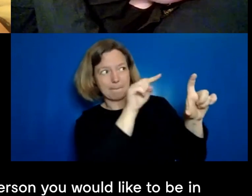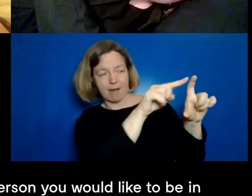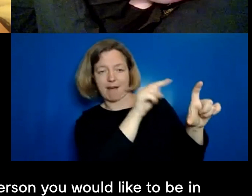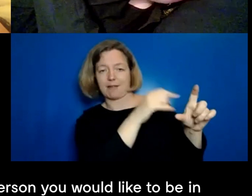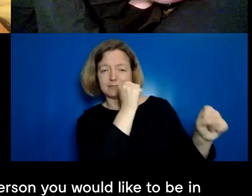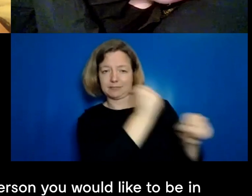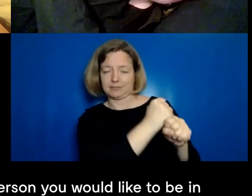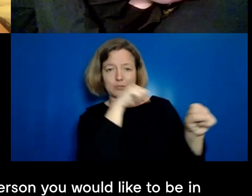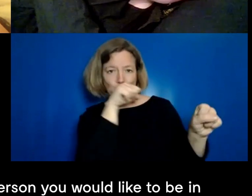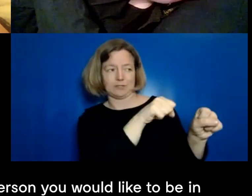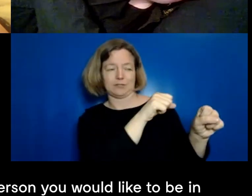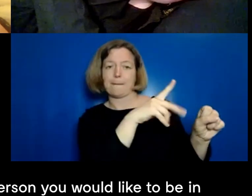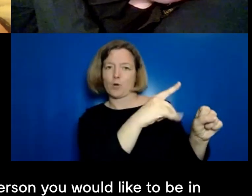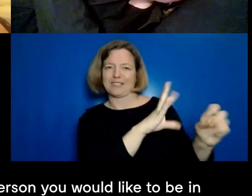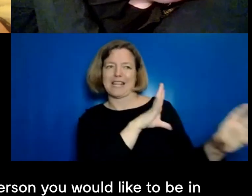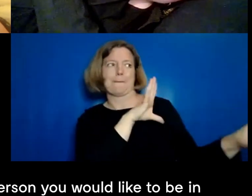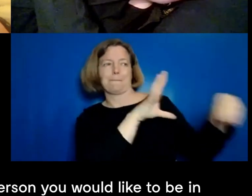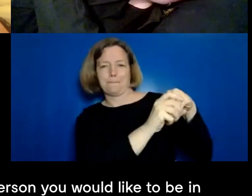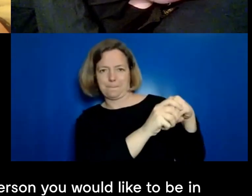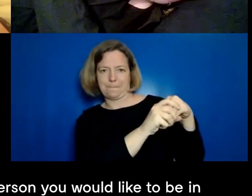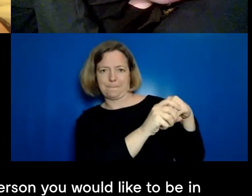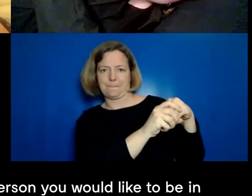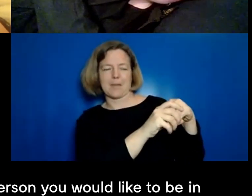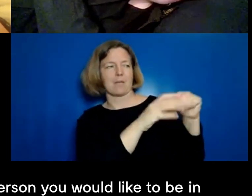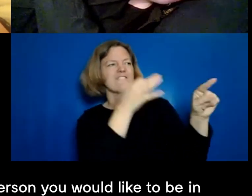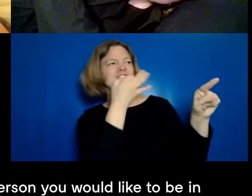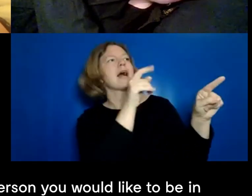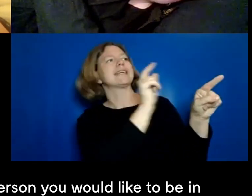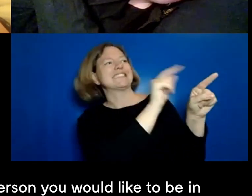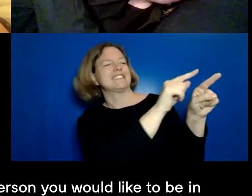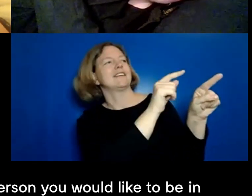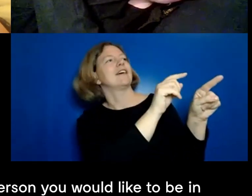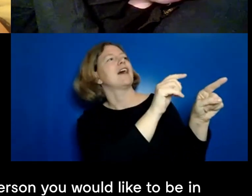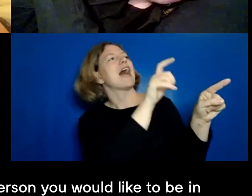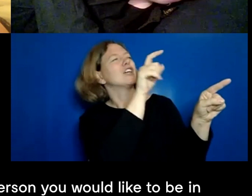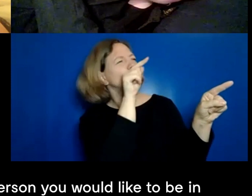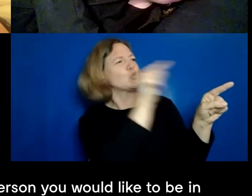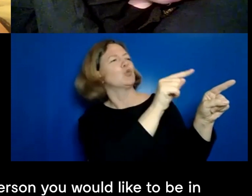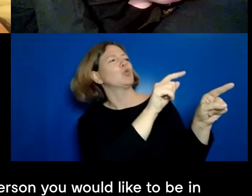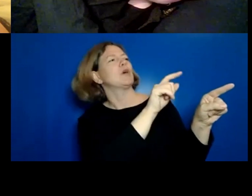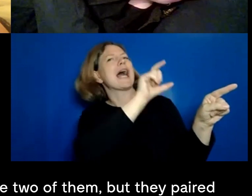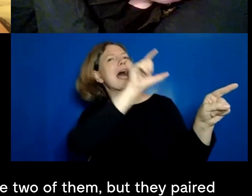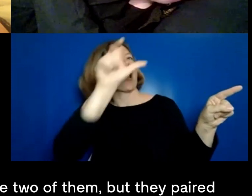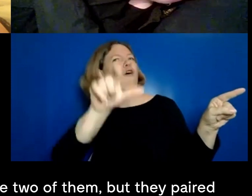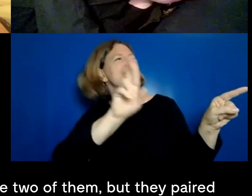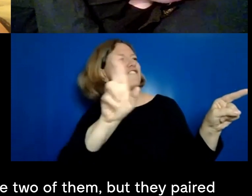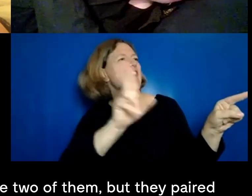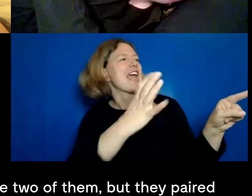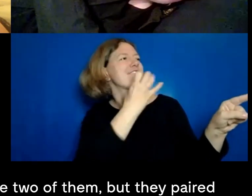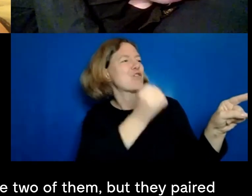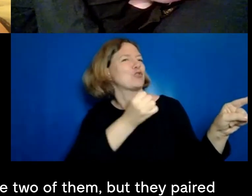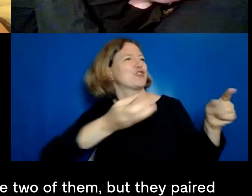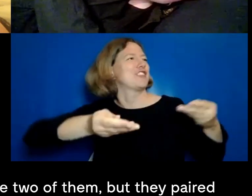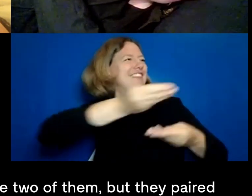but who is actually the person you would like to be in conversation about this topic? So it's not like